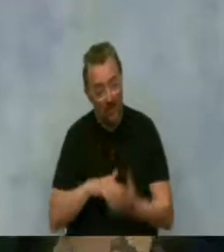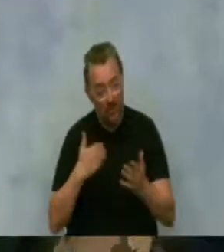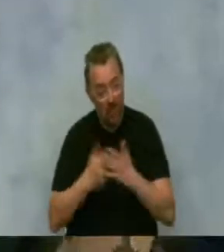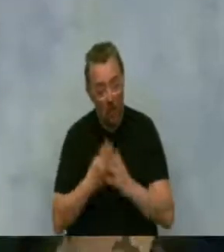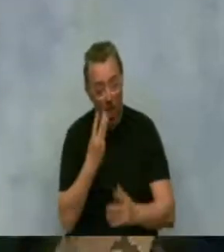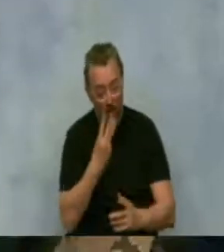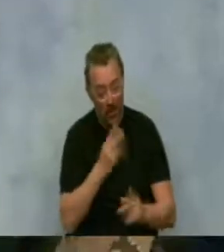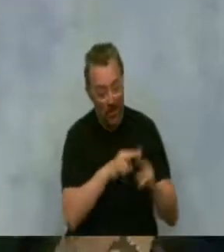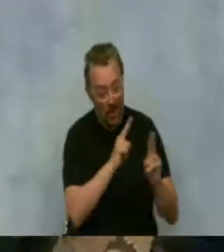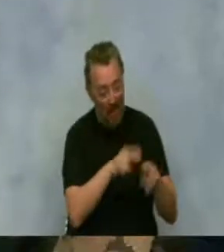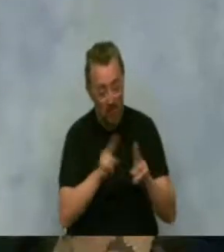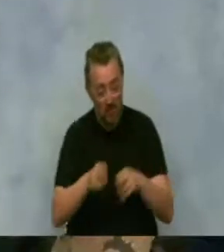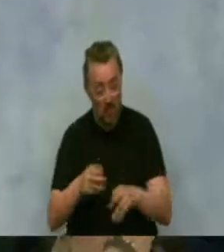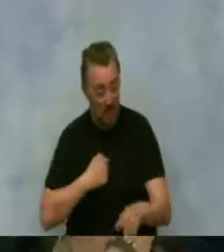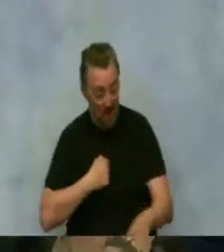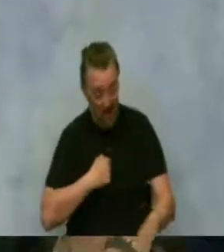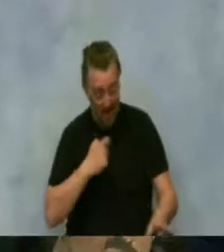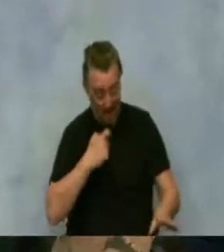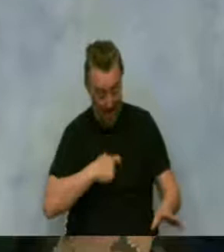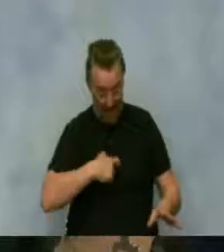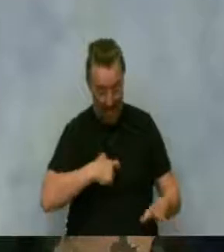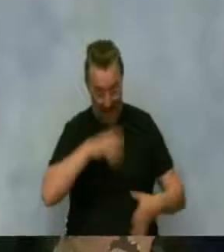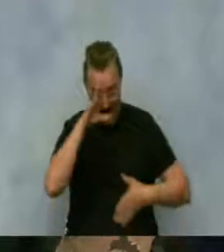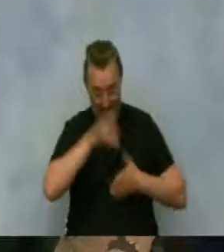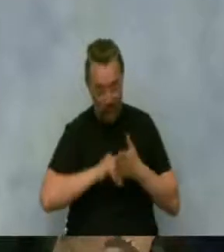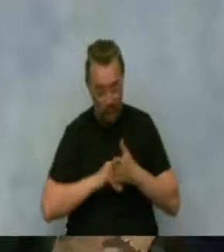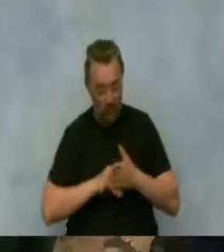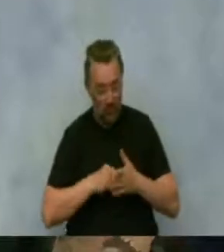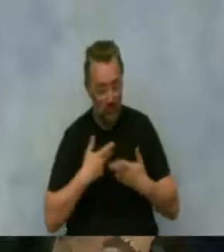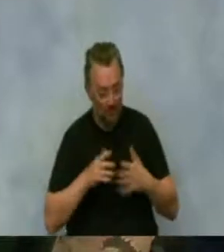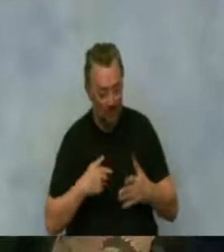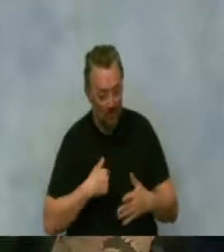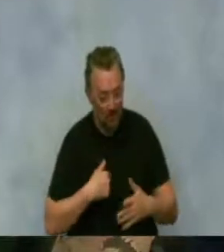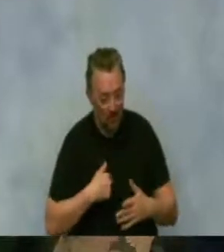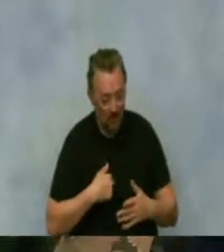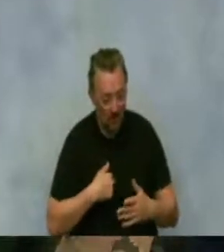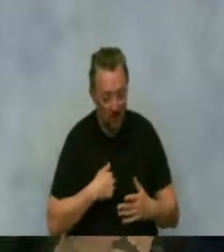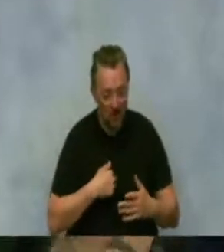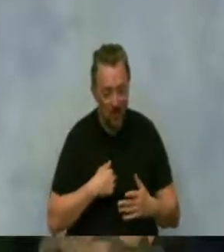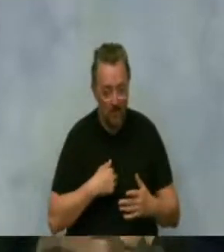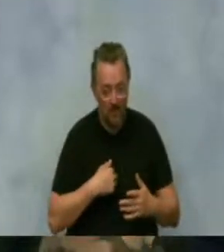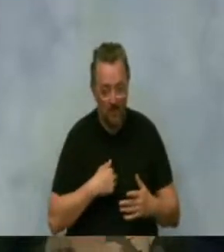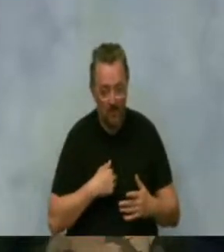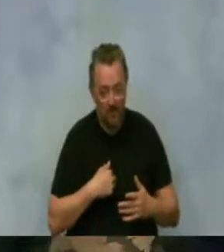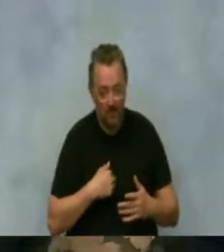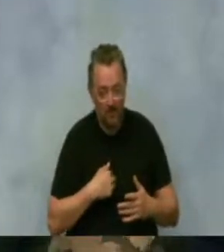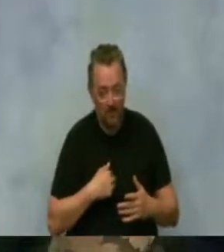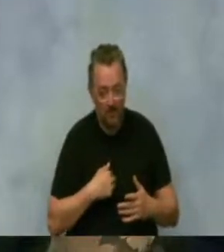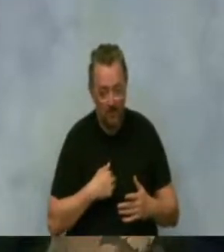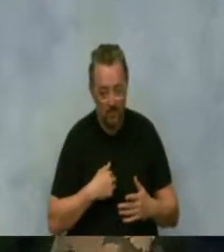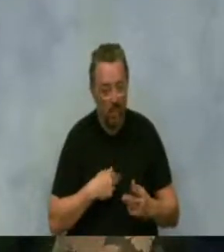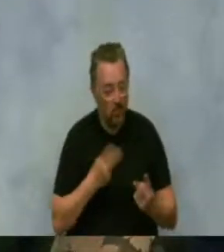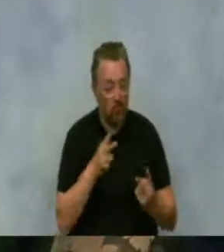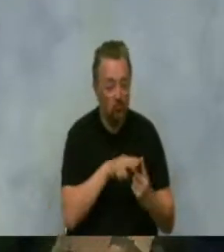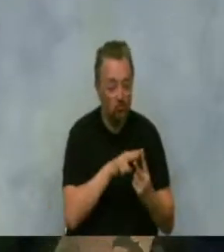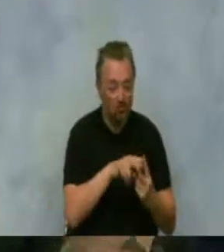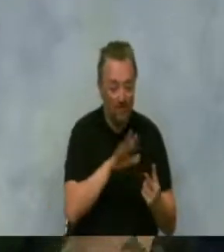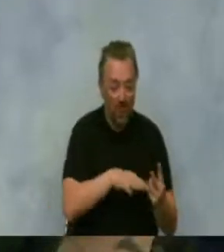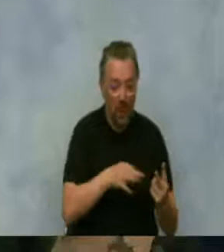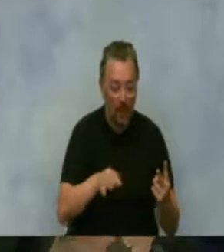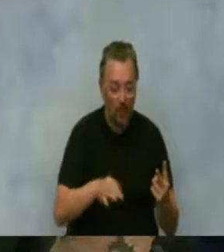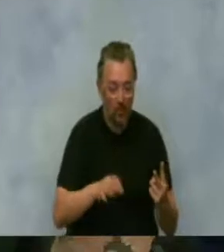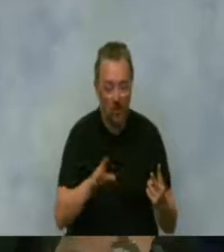I've got personal knowledge of, where, as I say, twice with South Lanarkshire. And